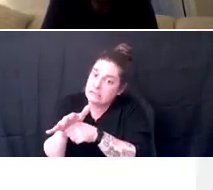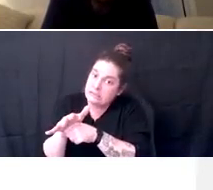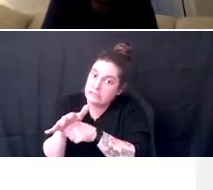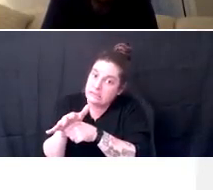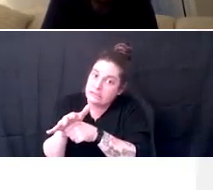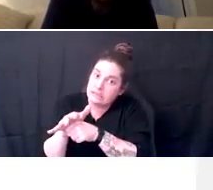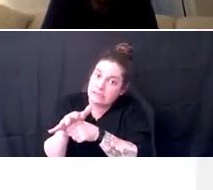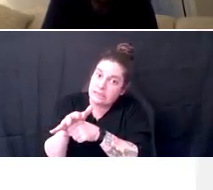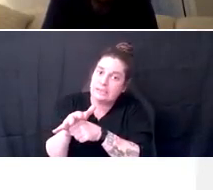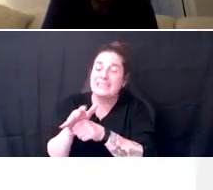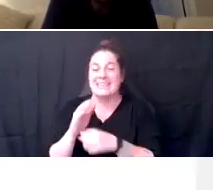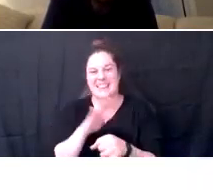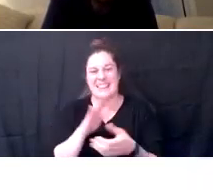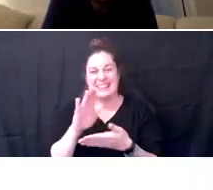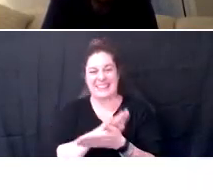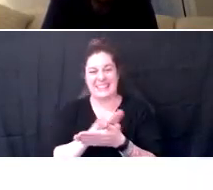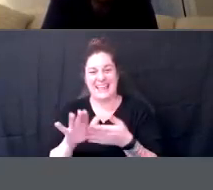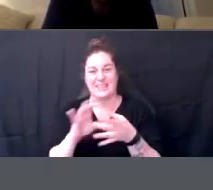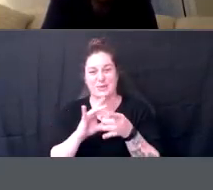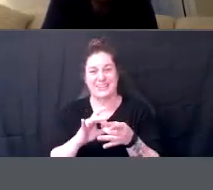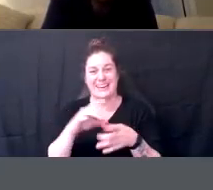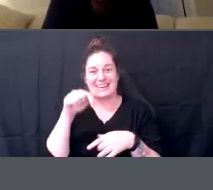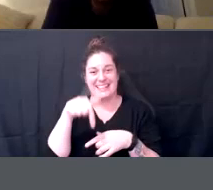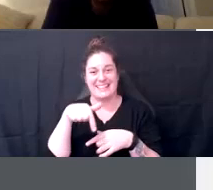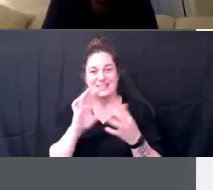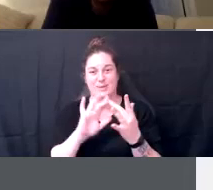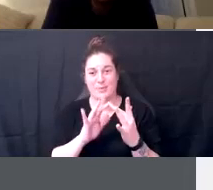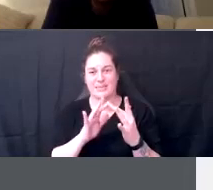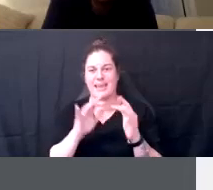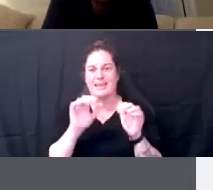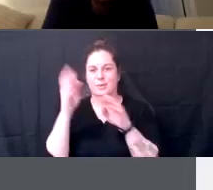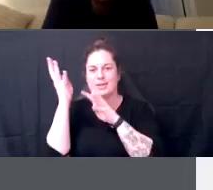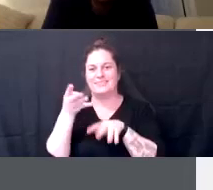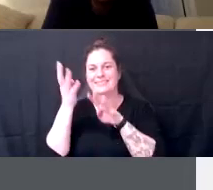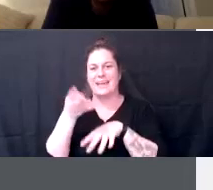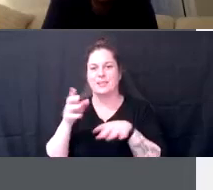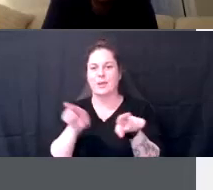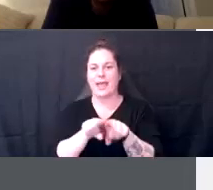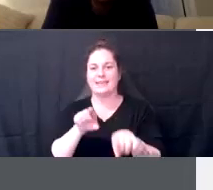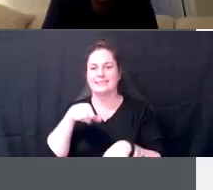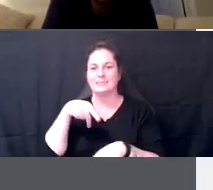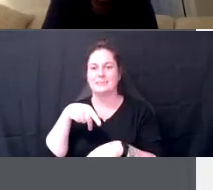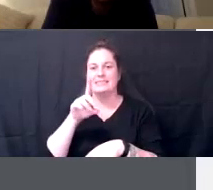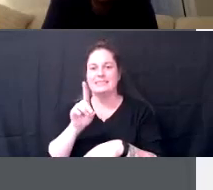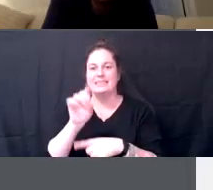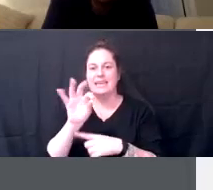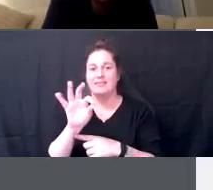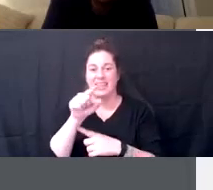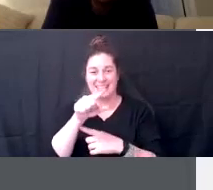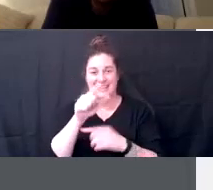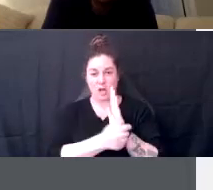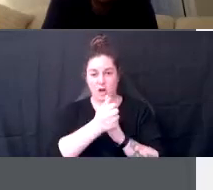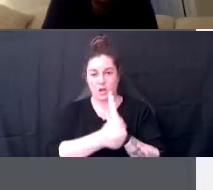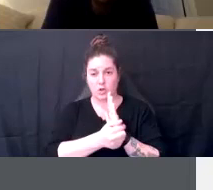thing about Hindawi is that you can simply download the article as a PDF. And look, this article is only 2 pages